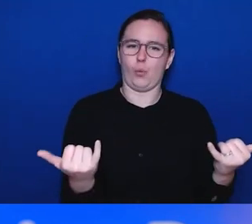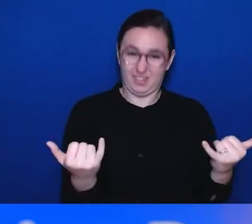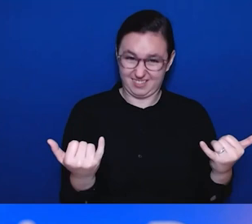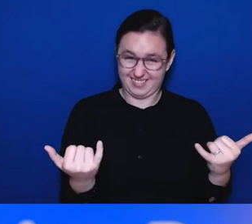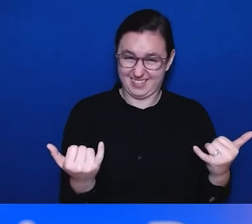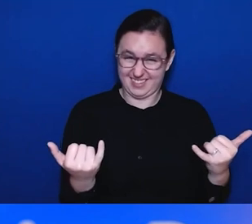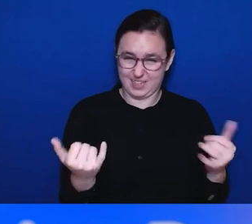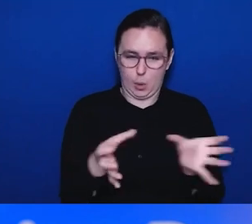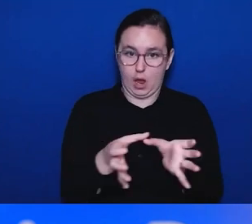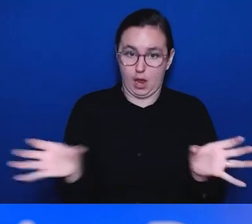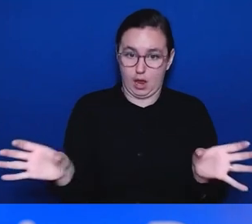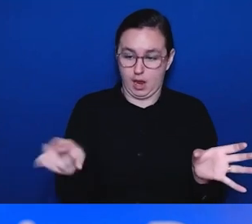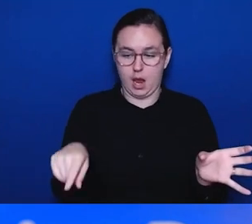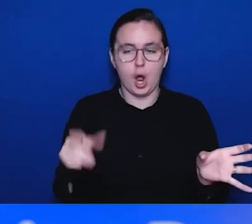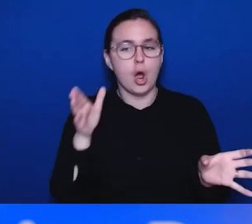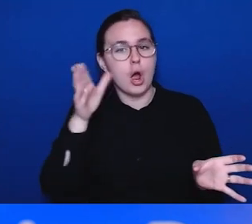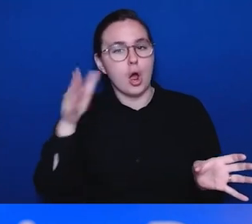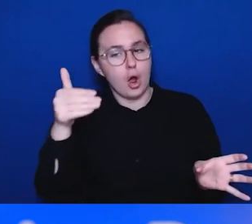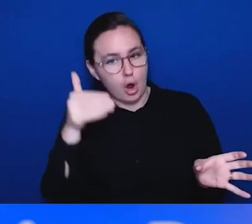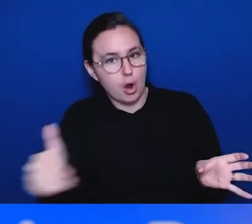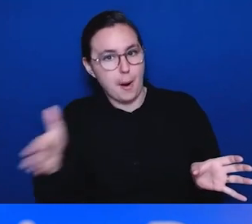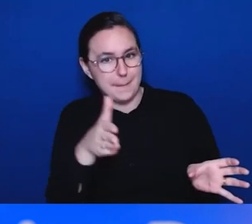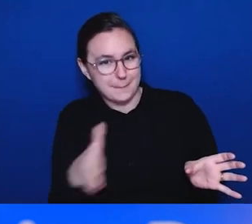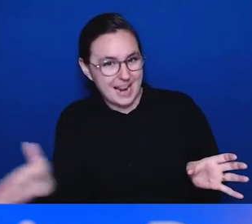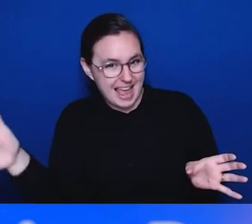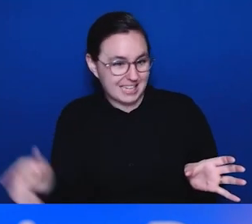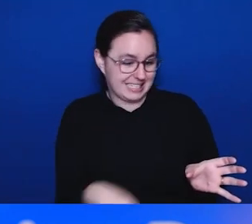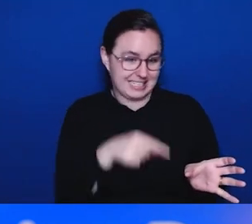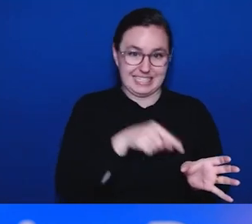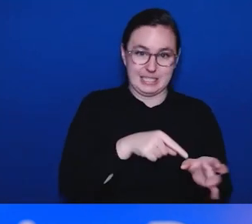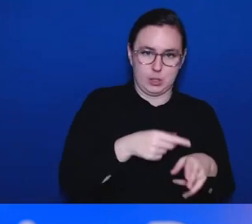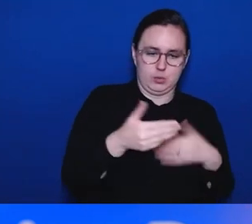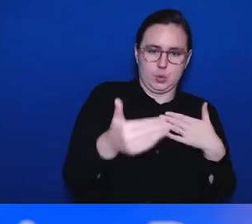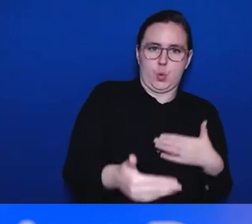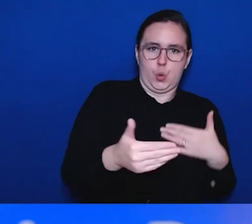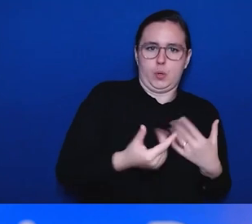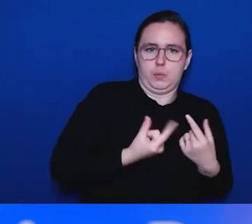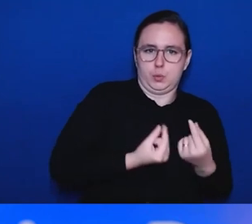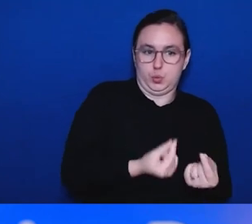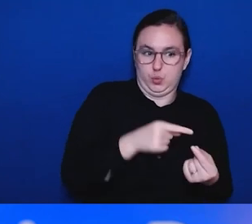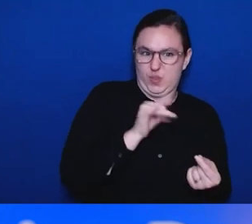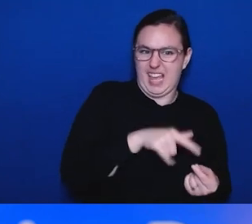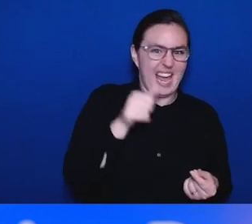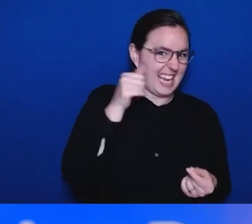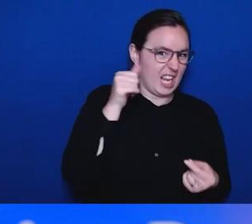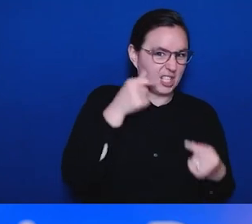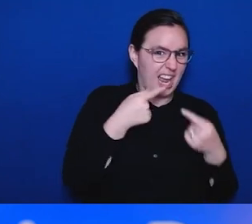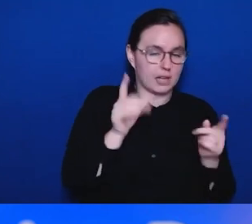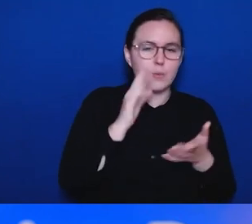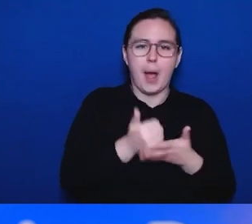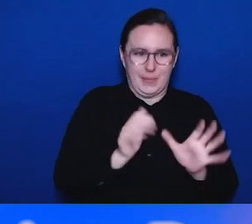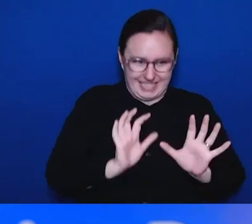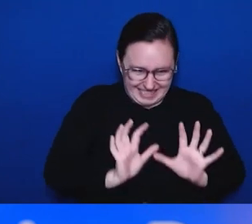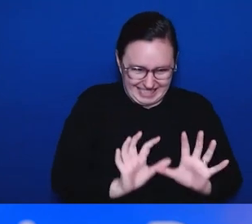crisis that need that healthcare. And so that is that's the distinction. We're doing work that will help